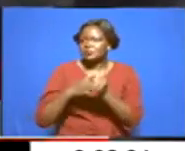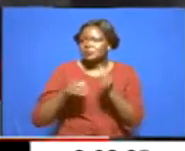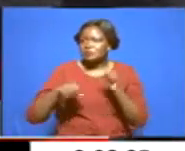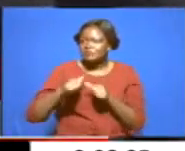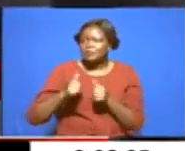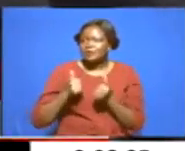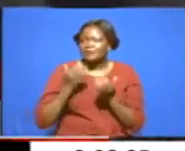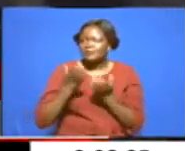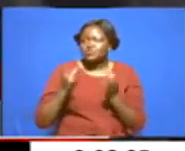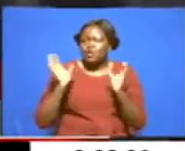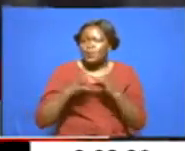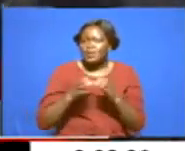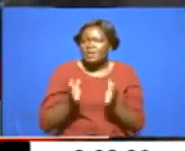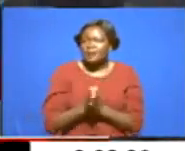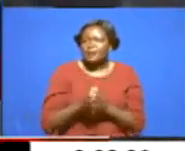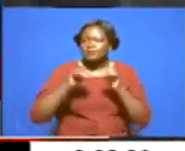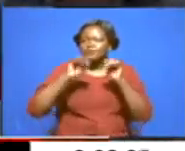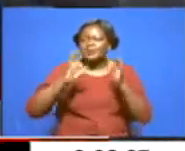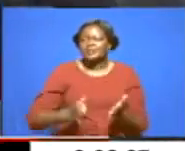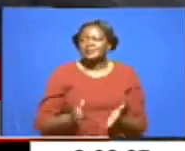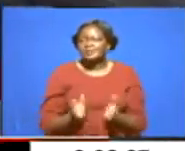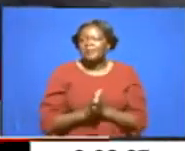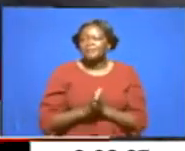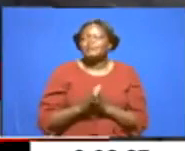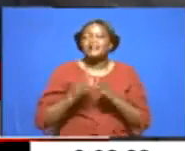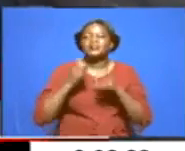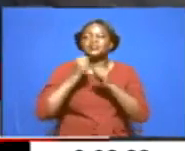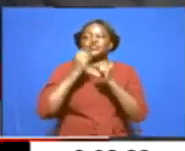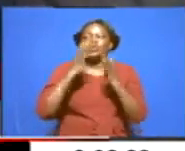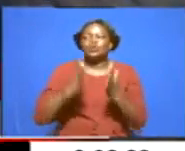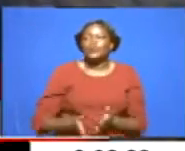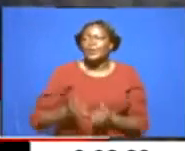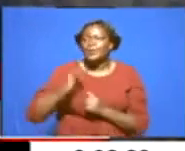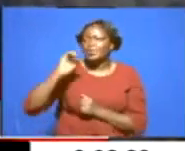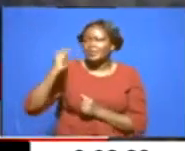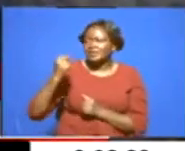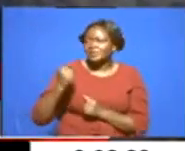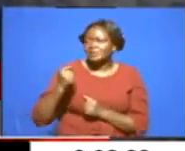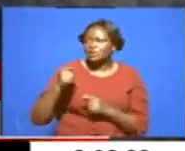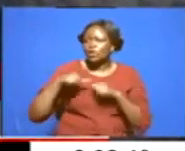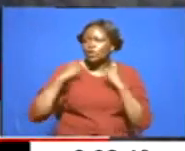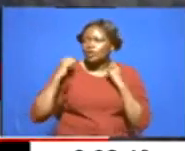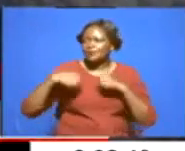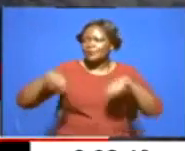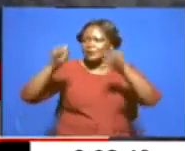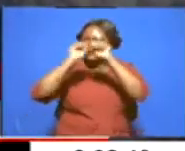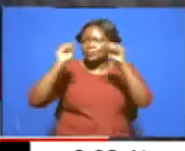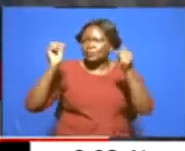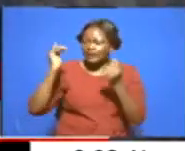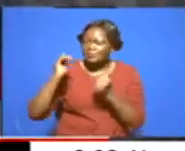business community, about the farmers, about the stakeholders of Mount Kenya, hosted by the president. We expect